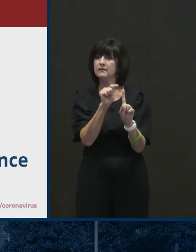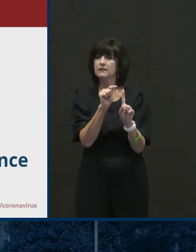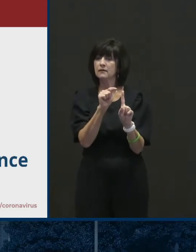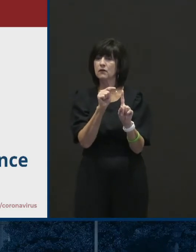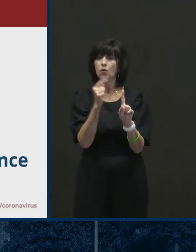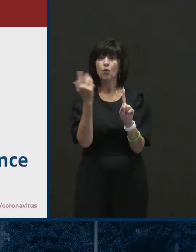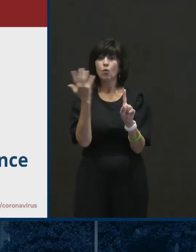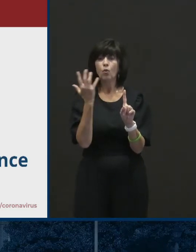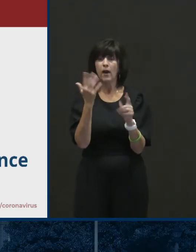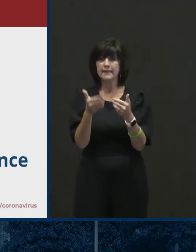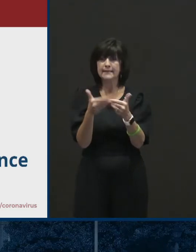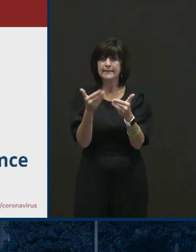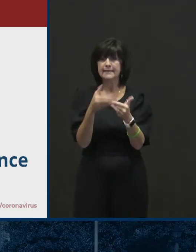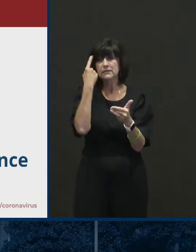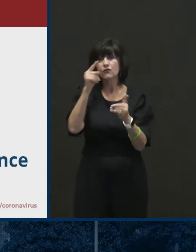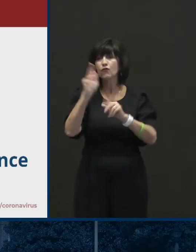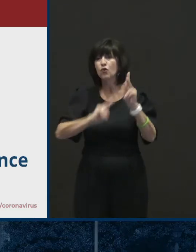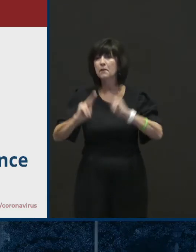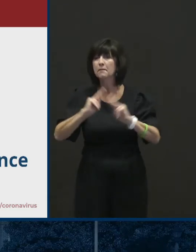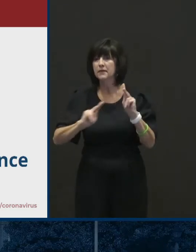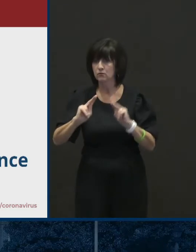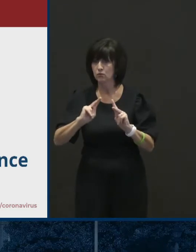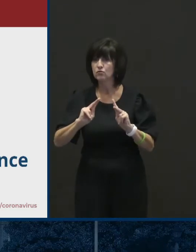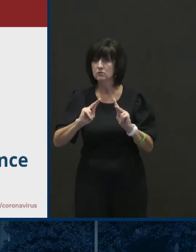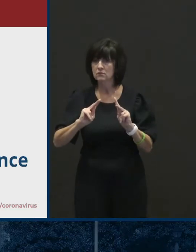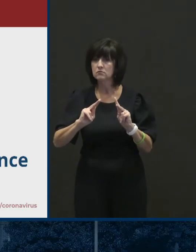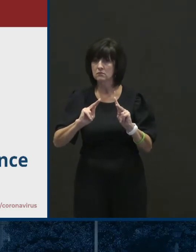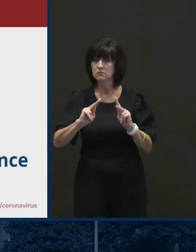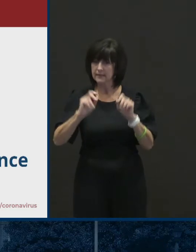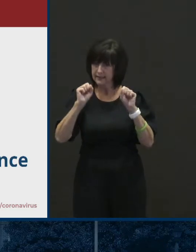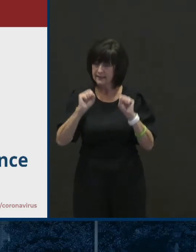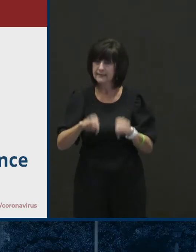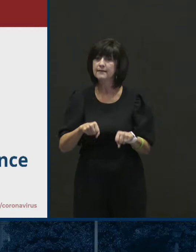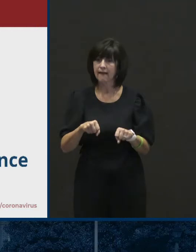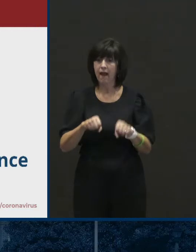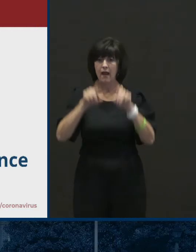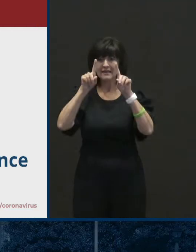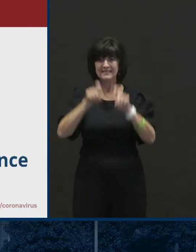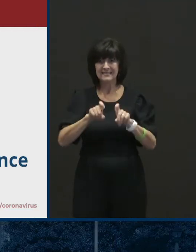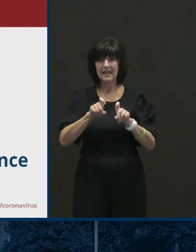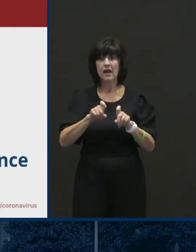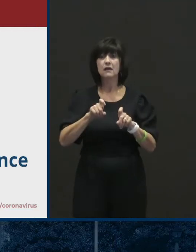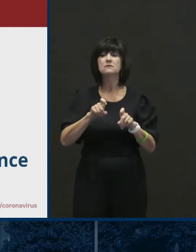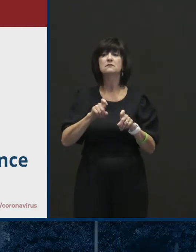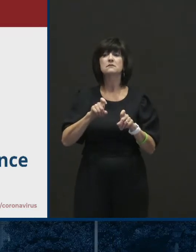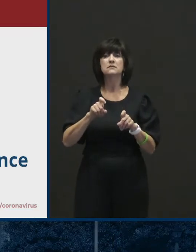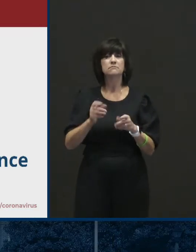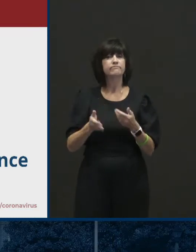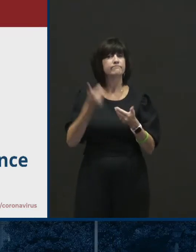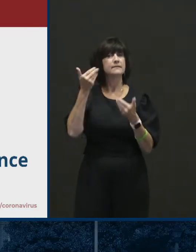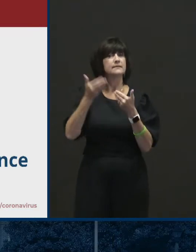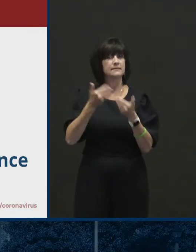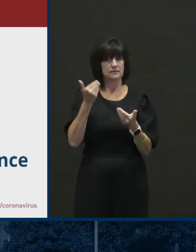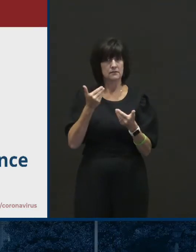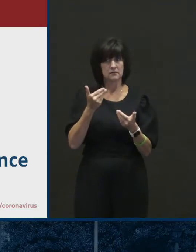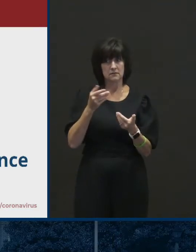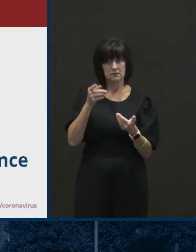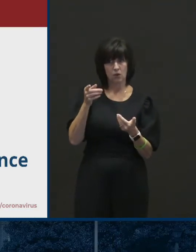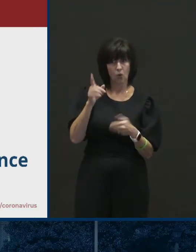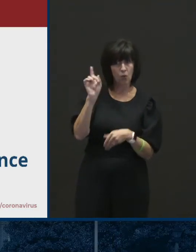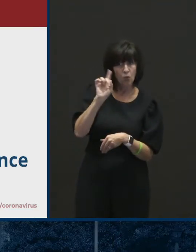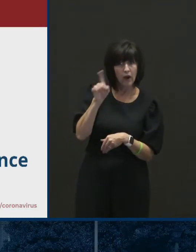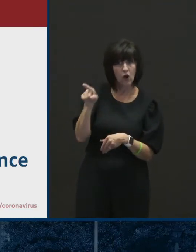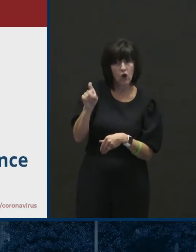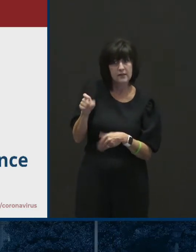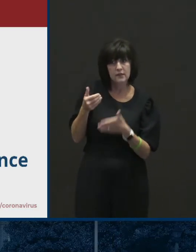access, convenience for people so that they can get a test when and where they need it. And one of the